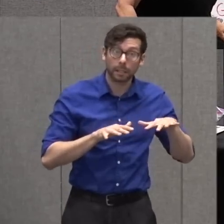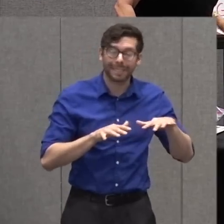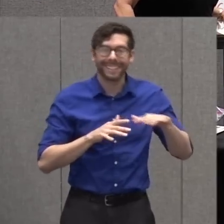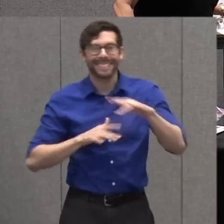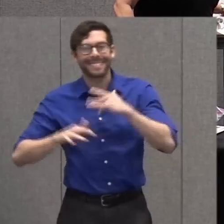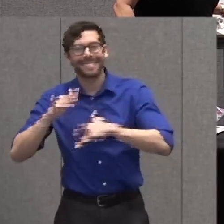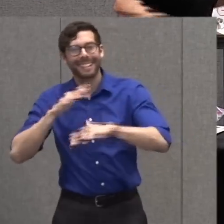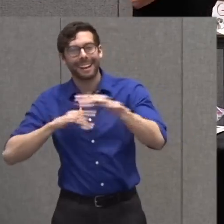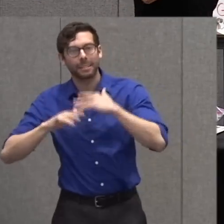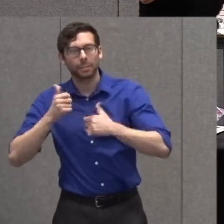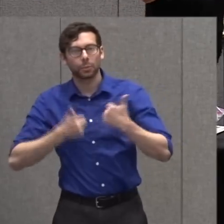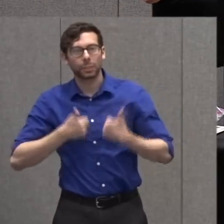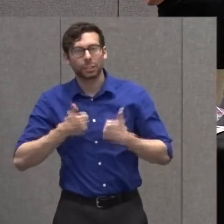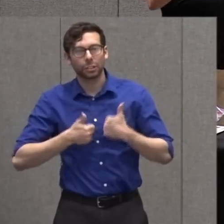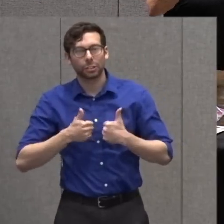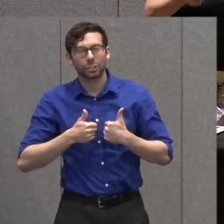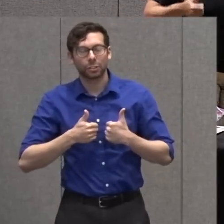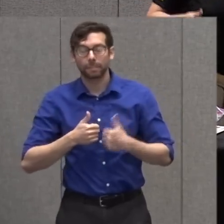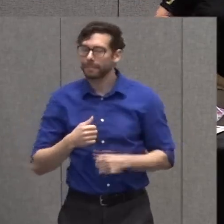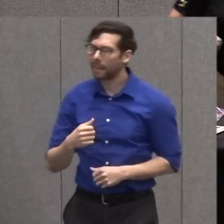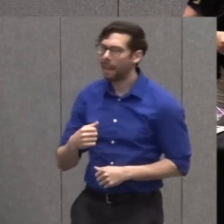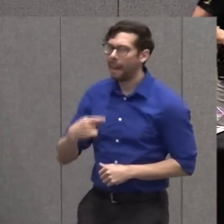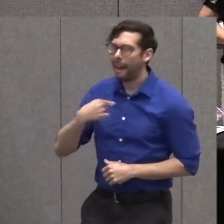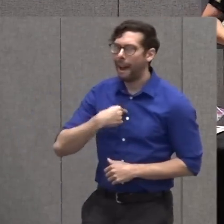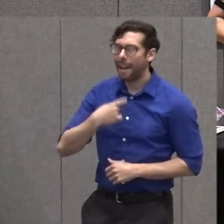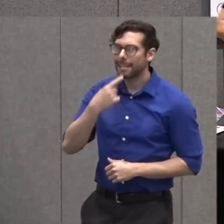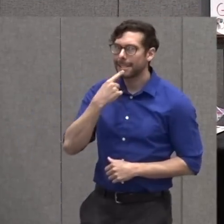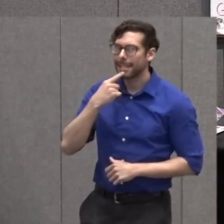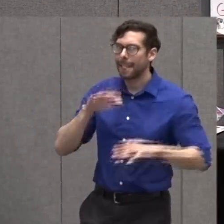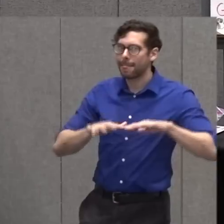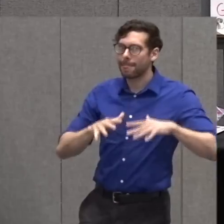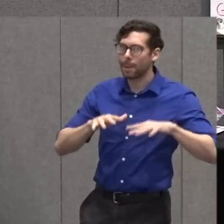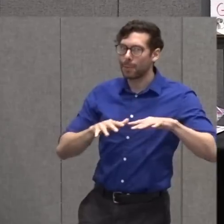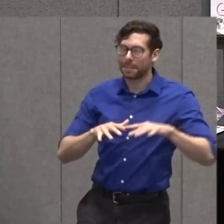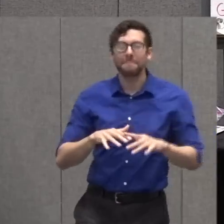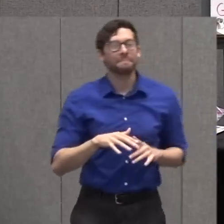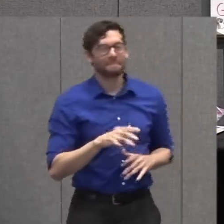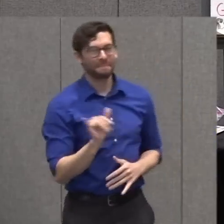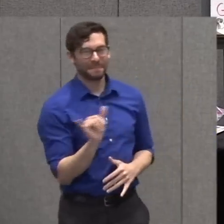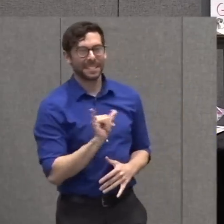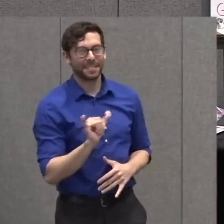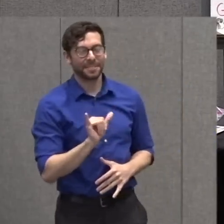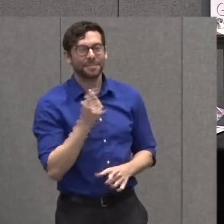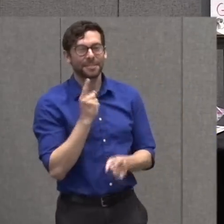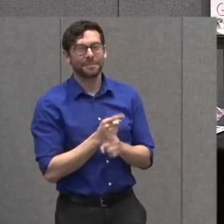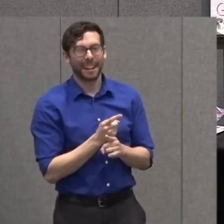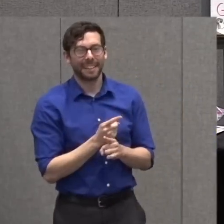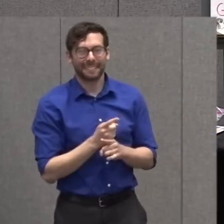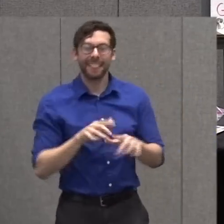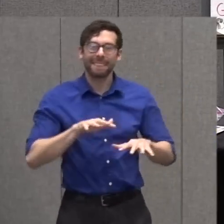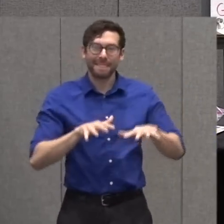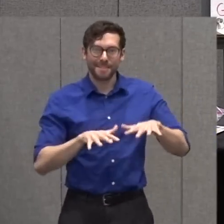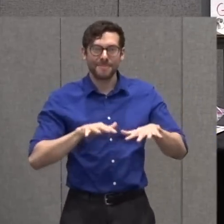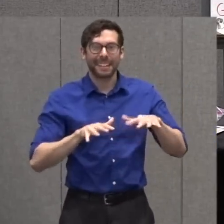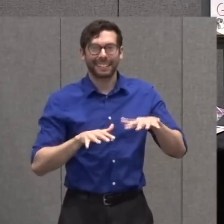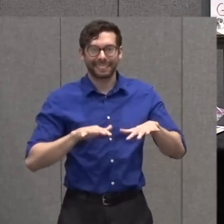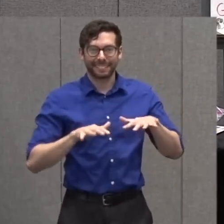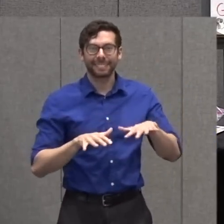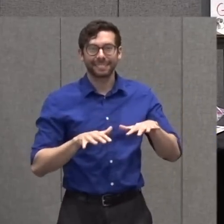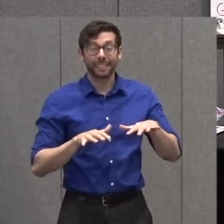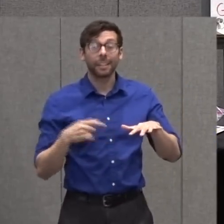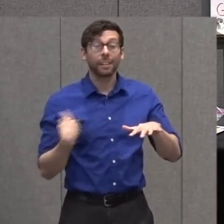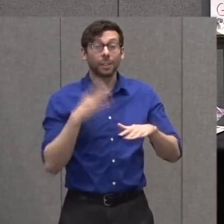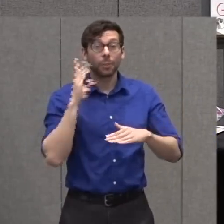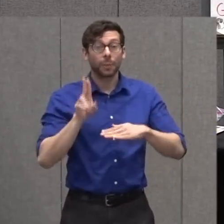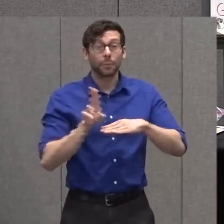I say liquid. I say liquid too. Good job, Okay. guys. It is a liquid. That is one of the things we're going to use for